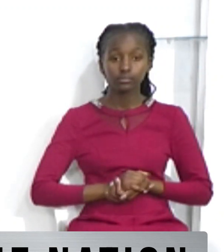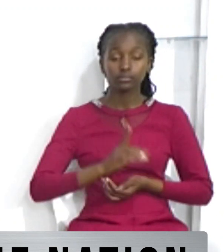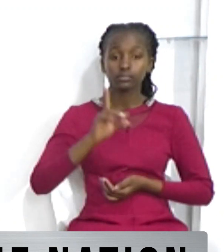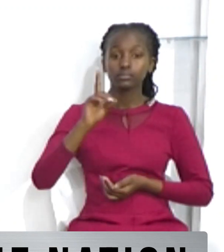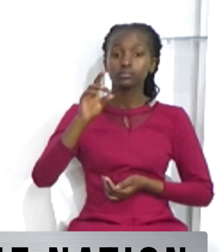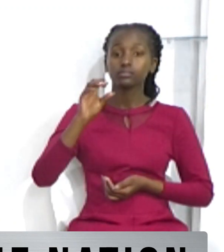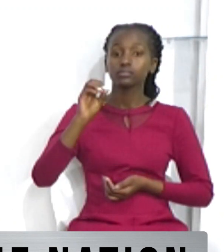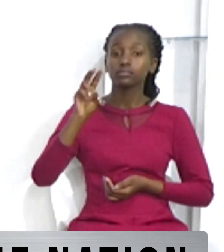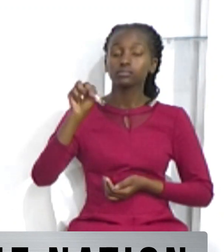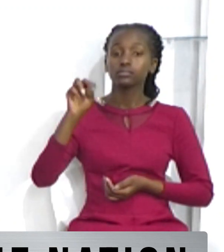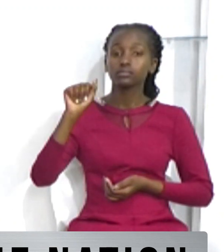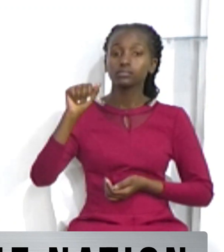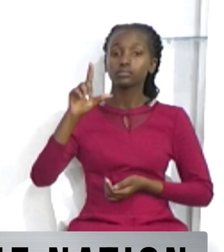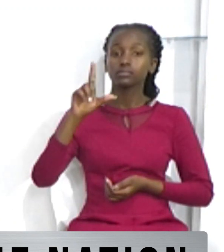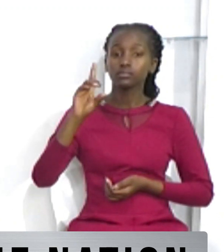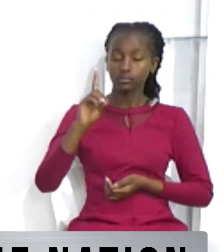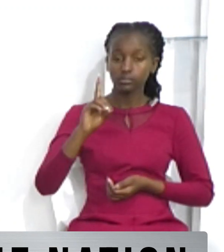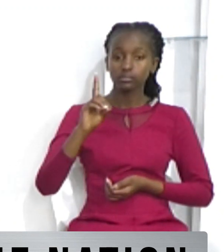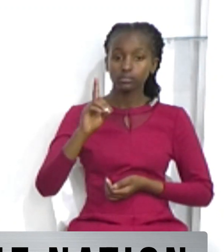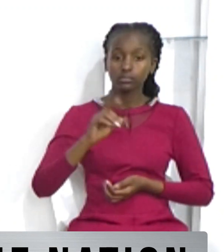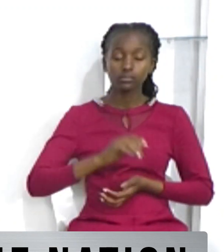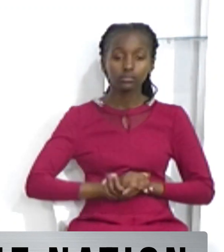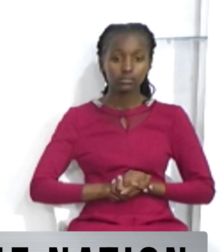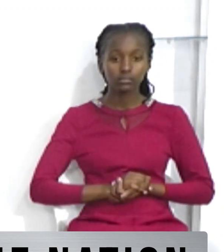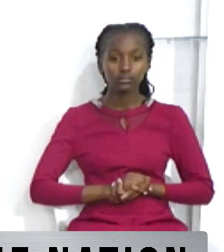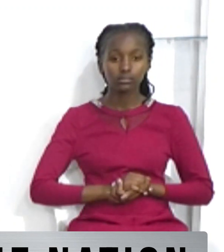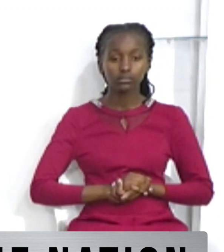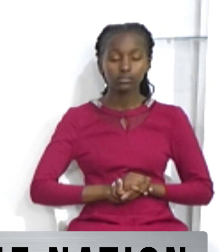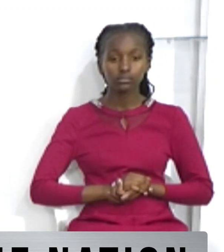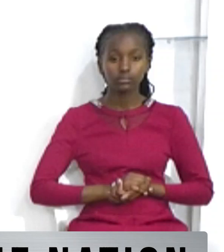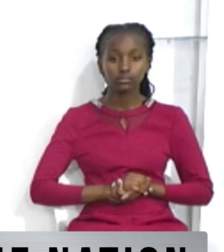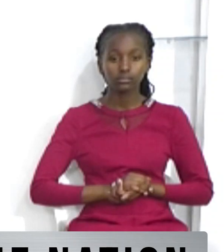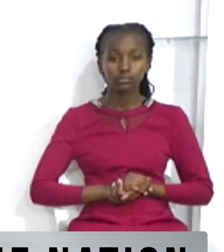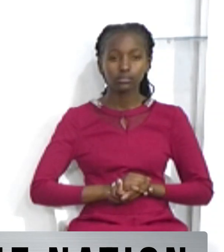Donald. I'm learning how to call that Donald. You know, we write it Donald.